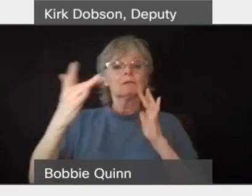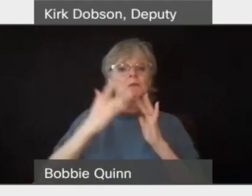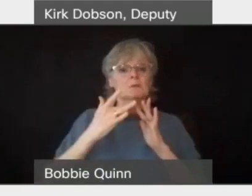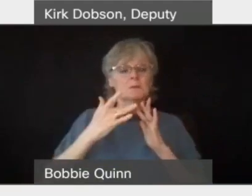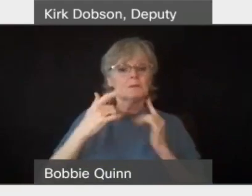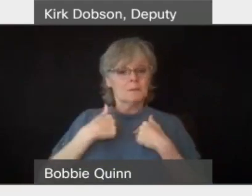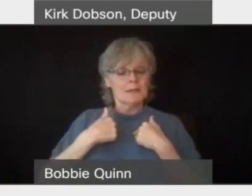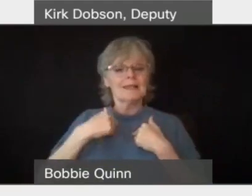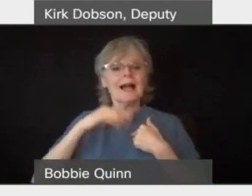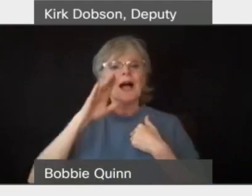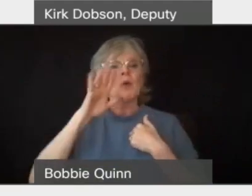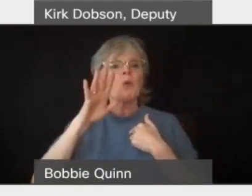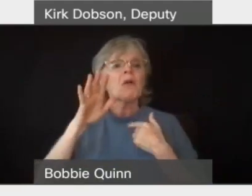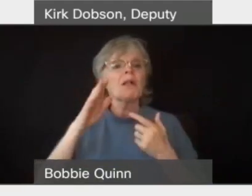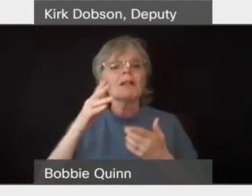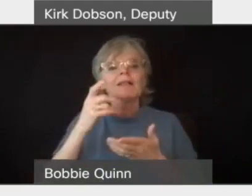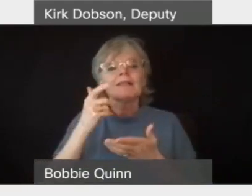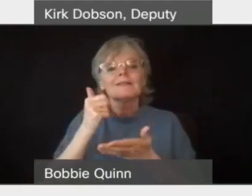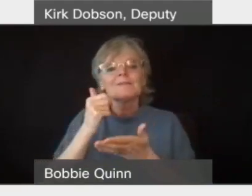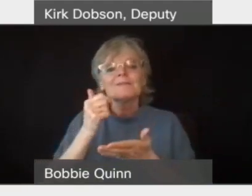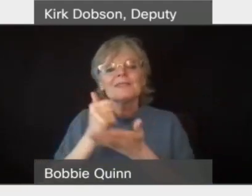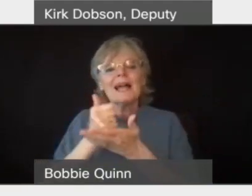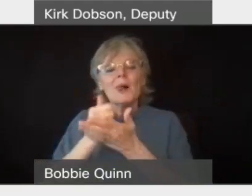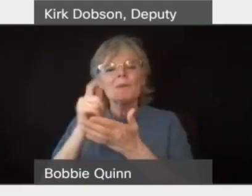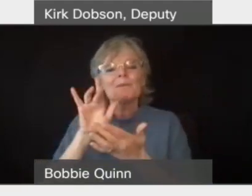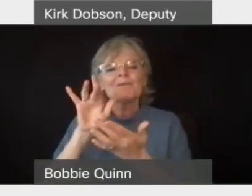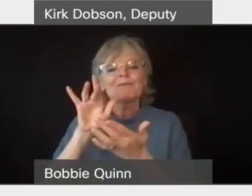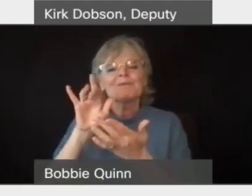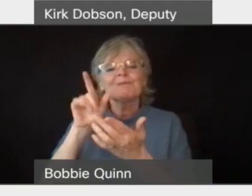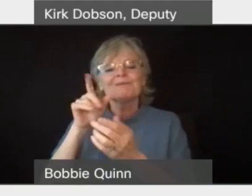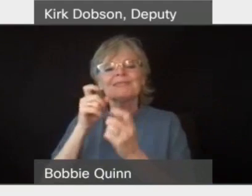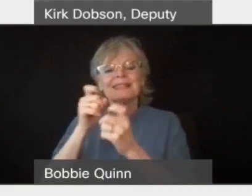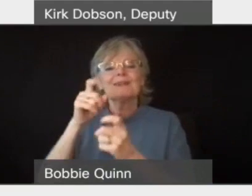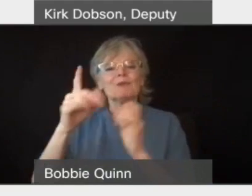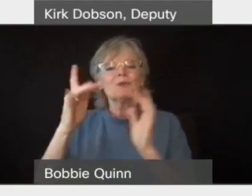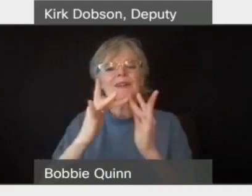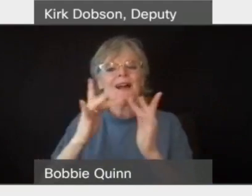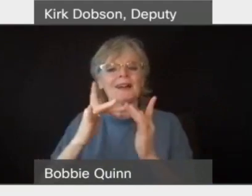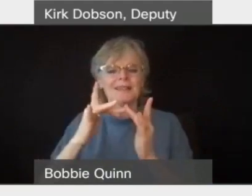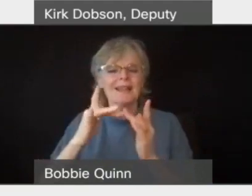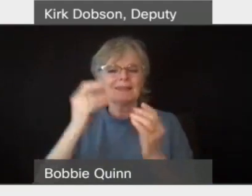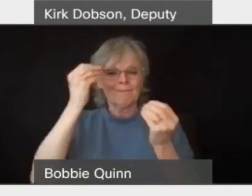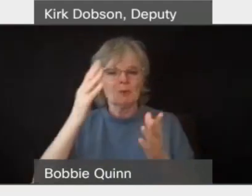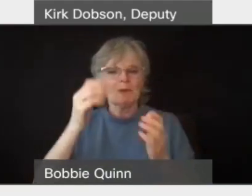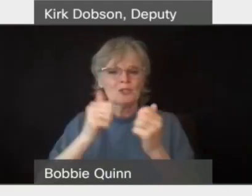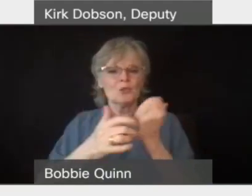you with some of those tech solutions if you want additional conversations with them. Thank you.